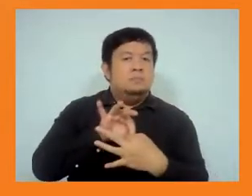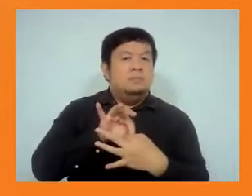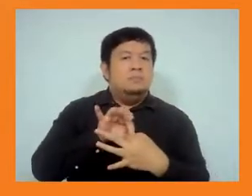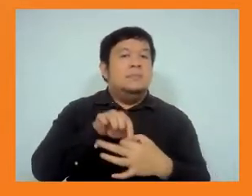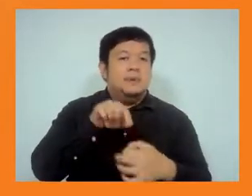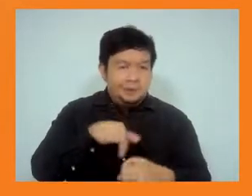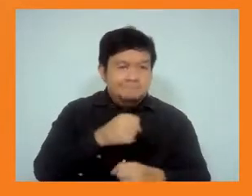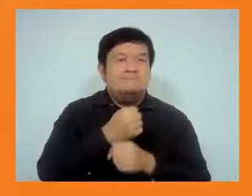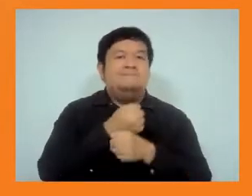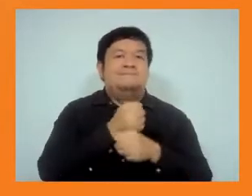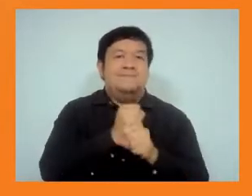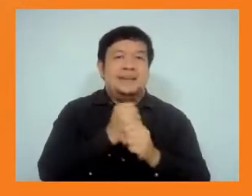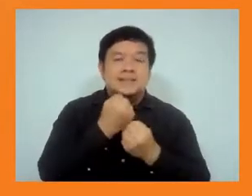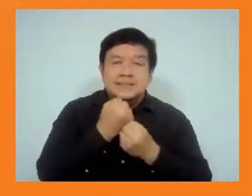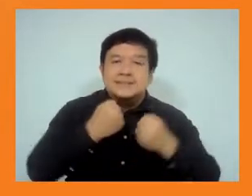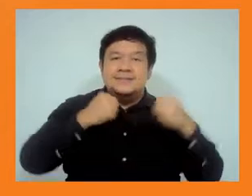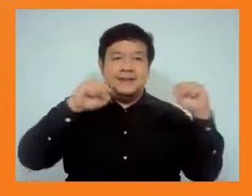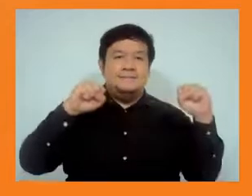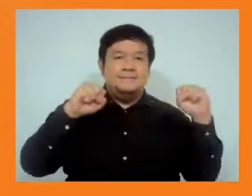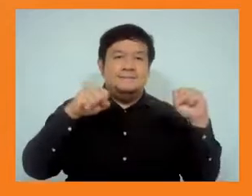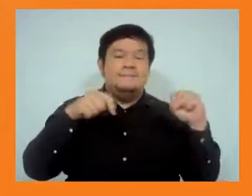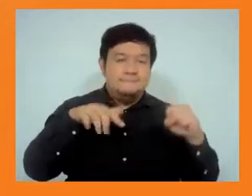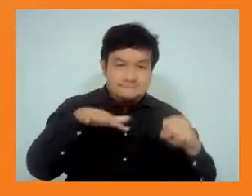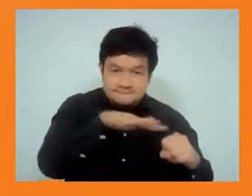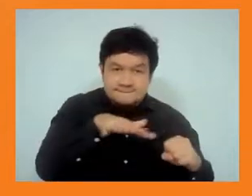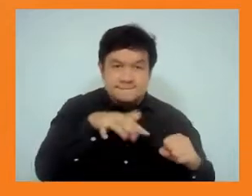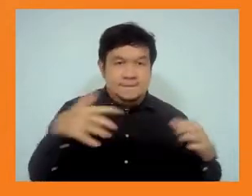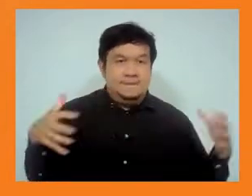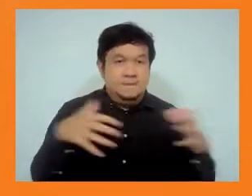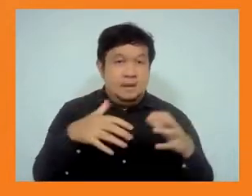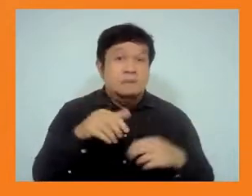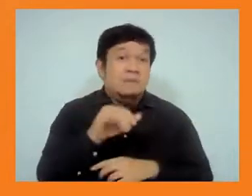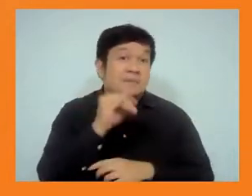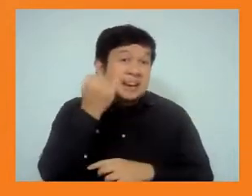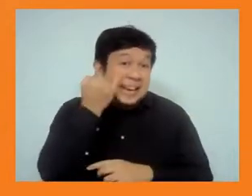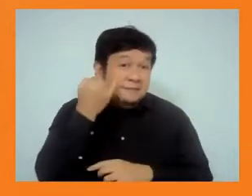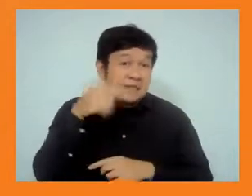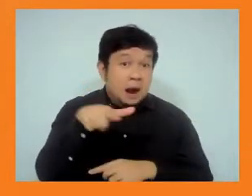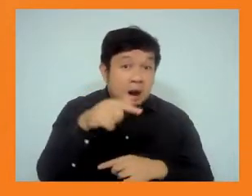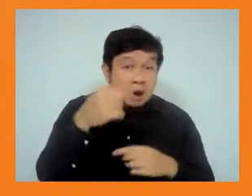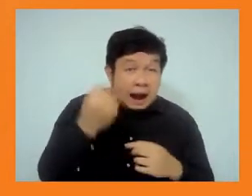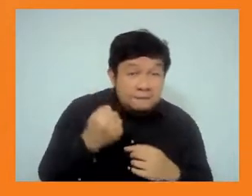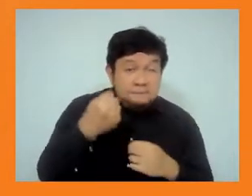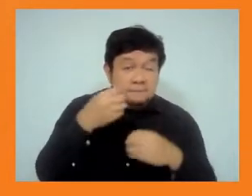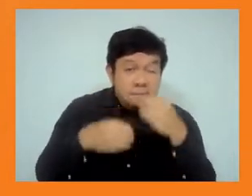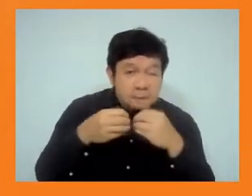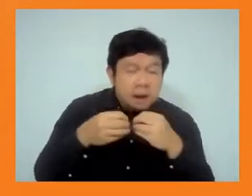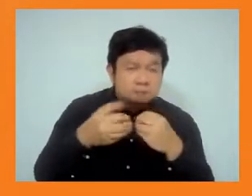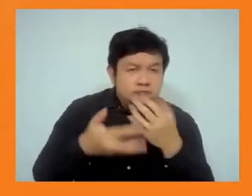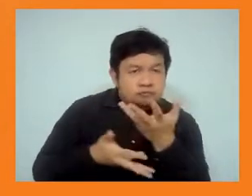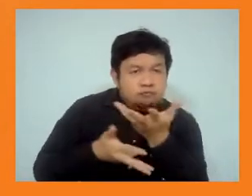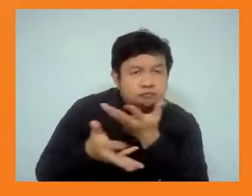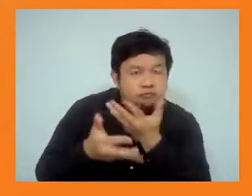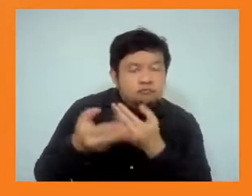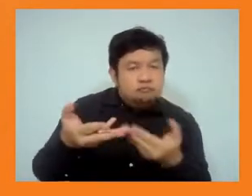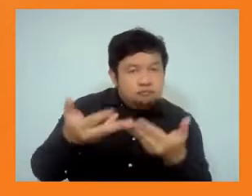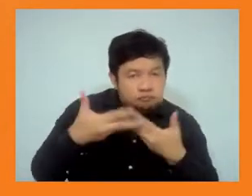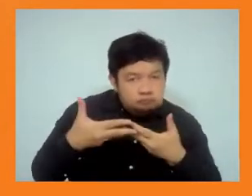many of you know, focuses on three main areas: environment, involuntary resettlement, and Indigenous people's